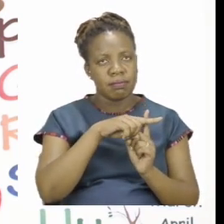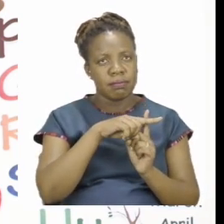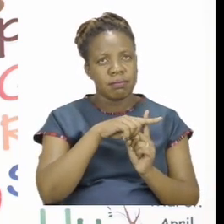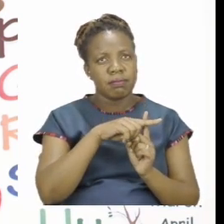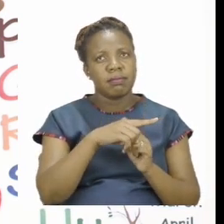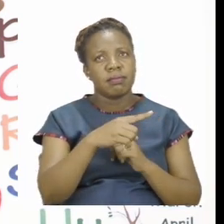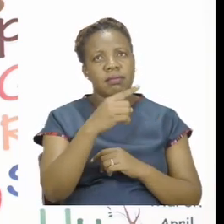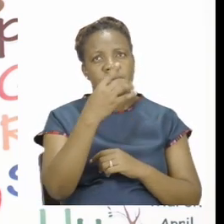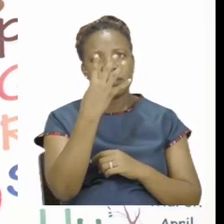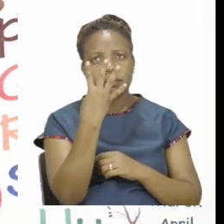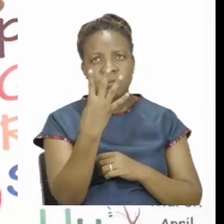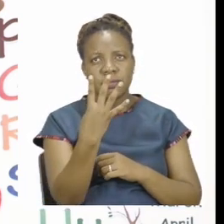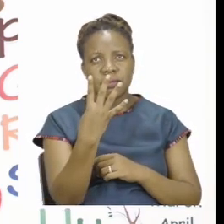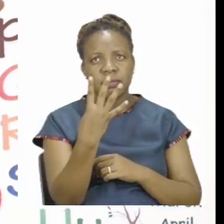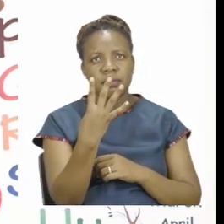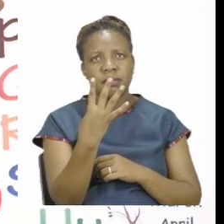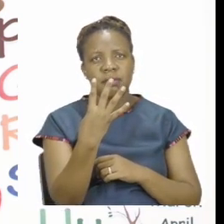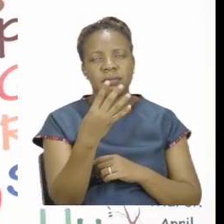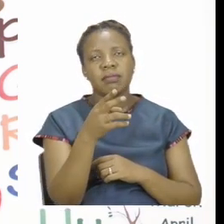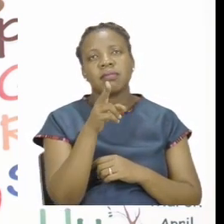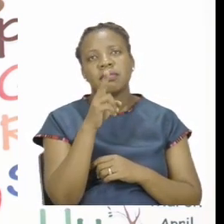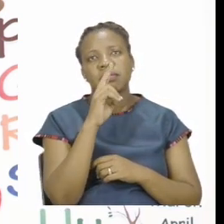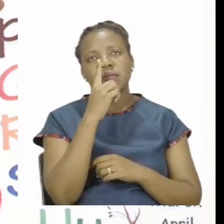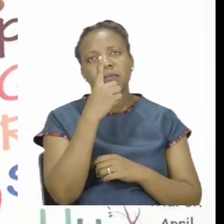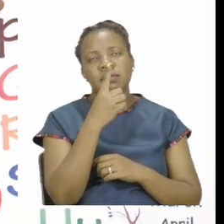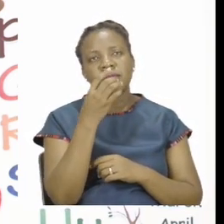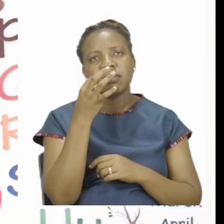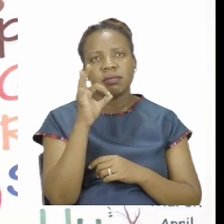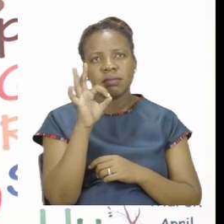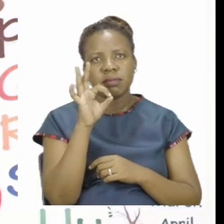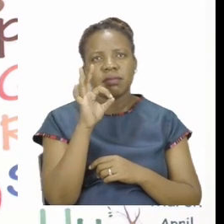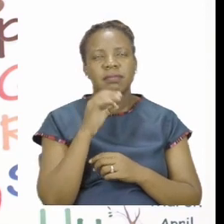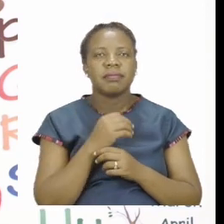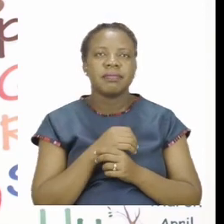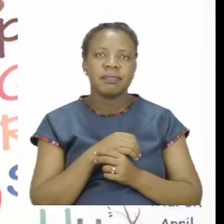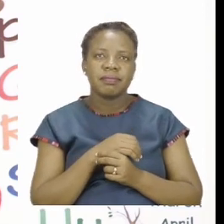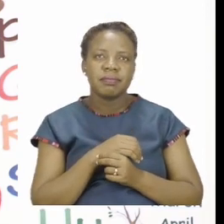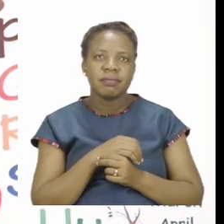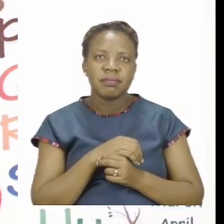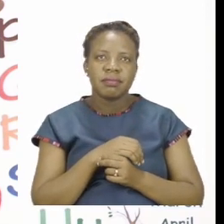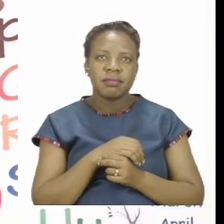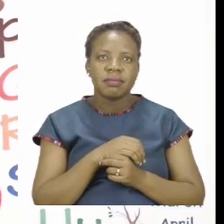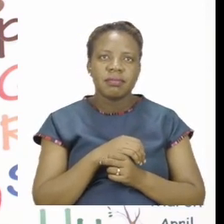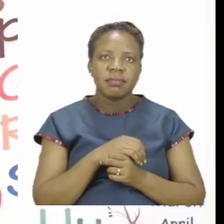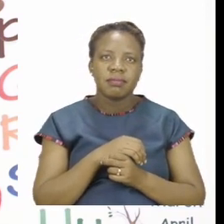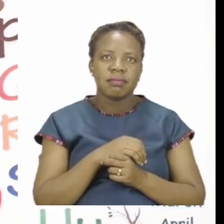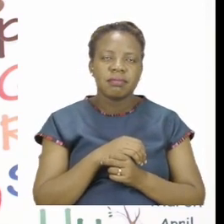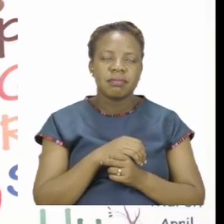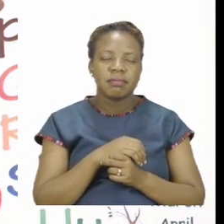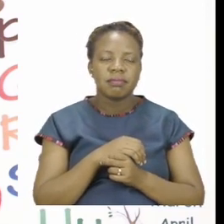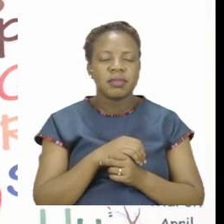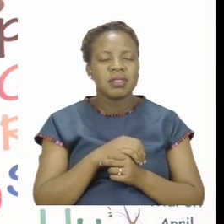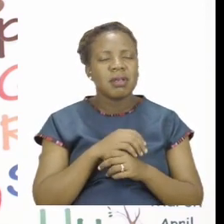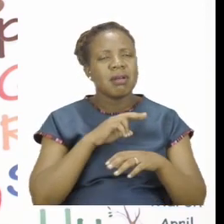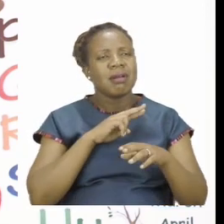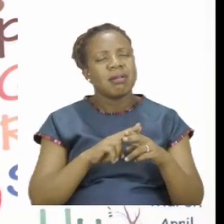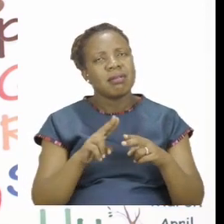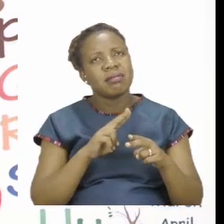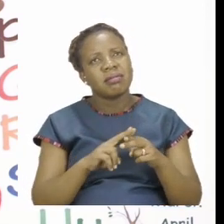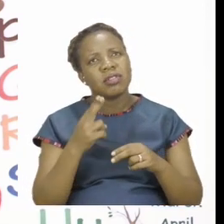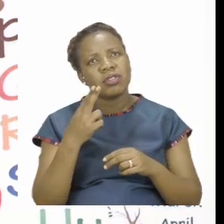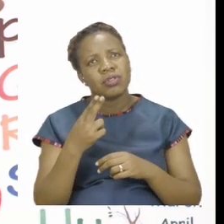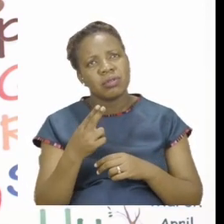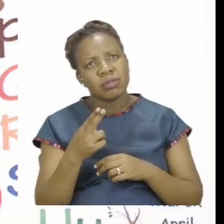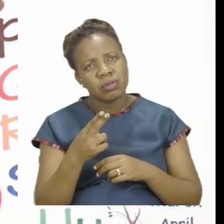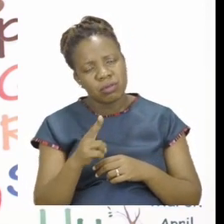15 plus 4 equals 19. So take your time. Remember to count from the smaller